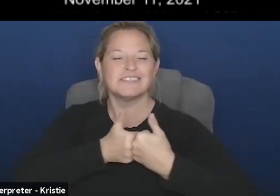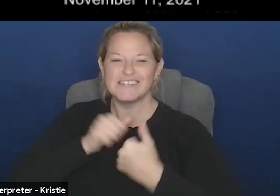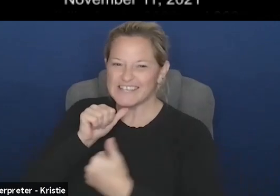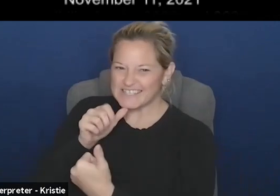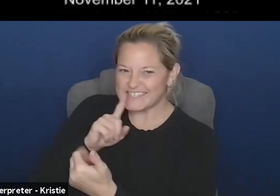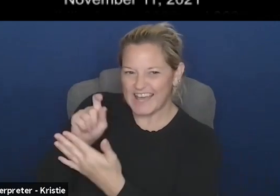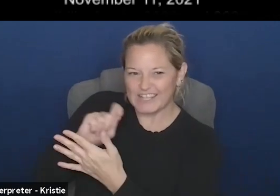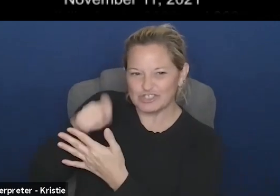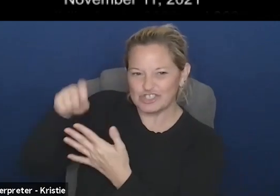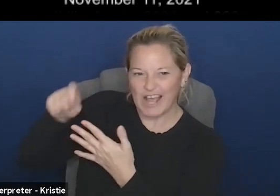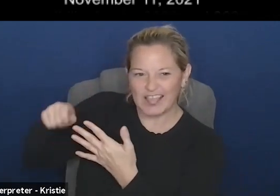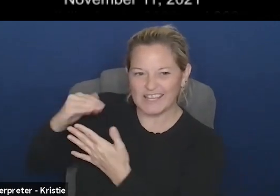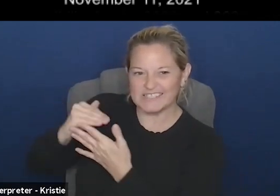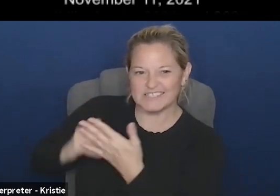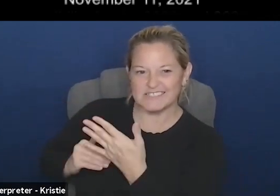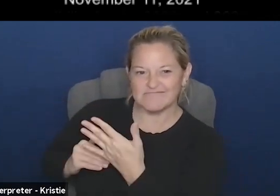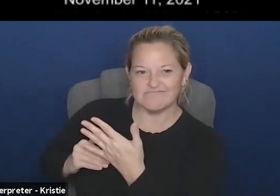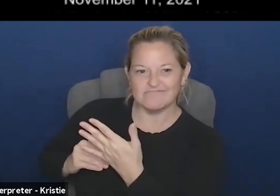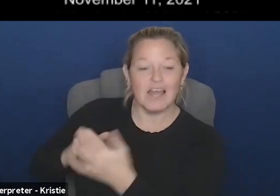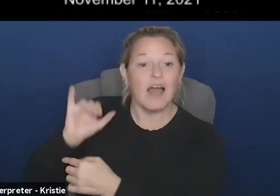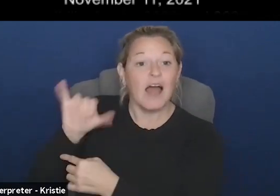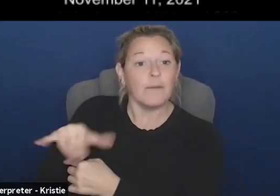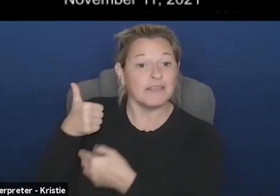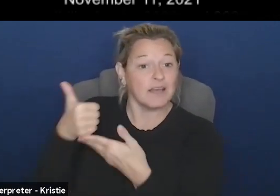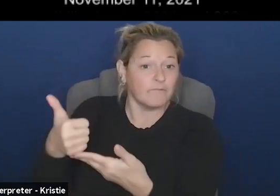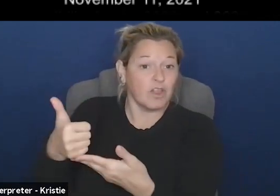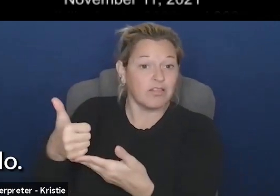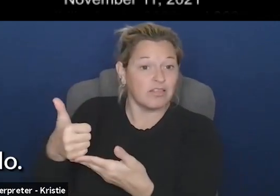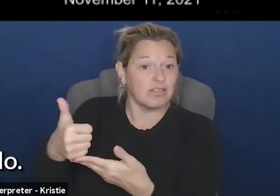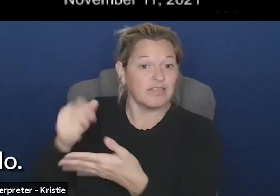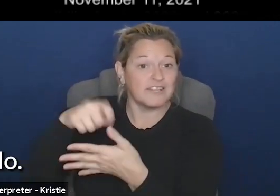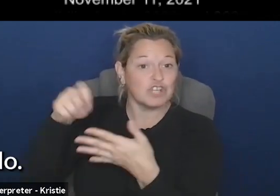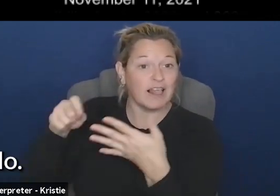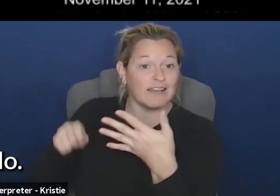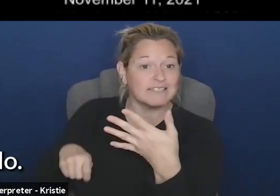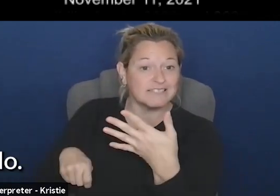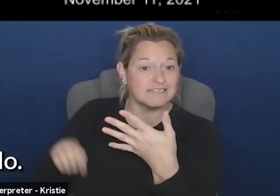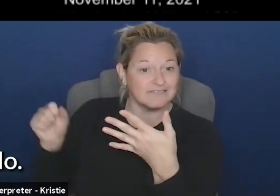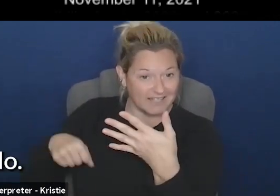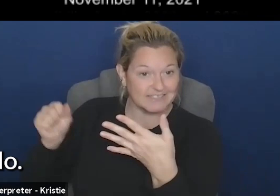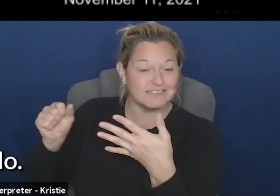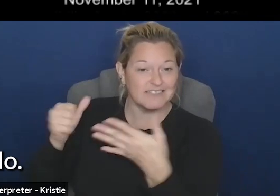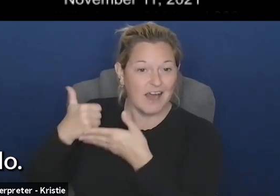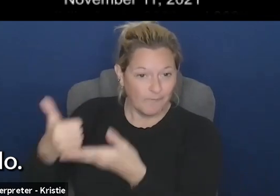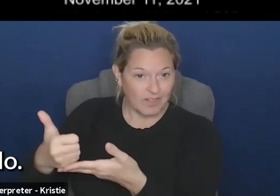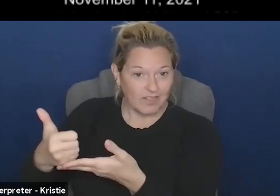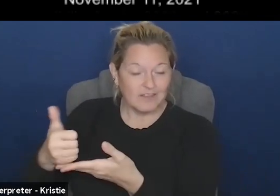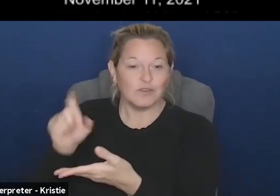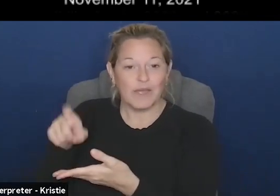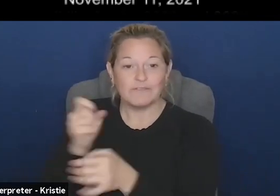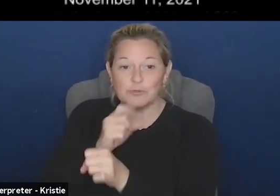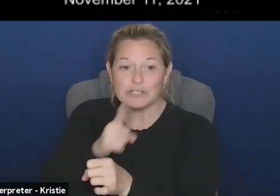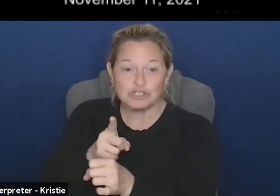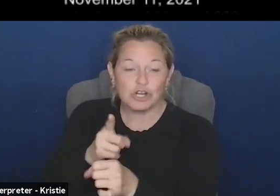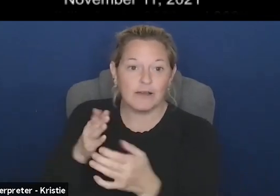Certainly, checklists are useful. Checklists, you know, to make sure that you're getting everything you need to do.